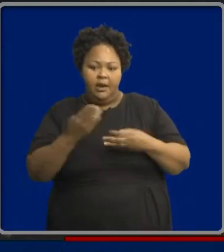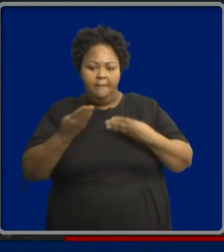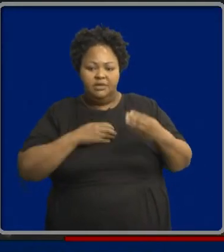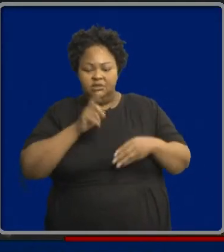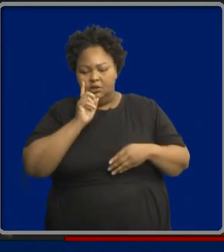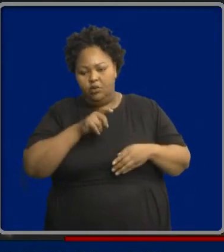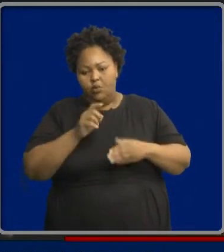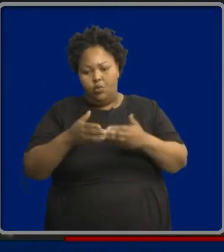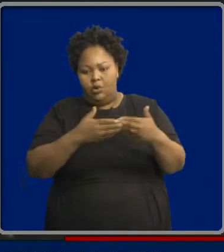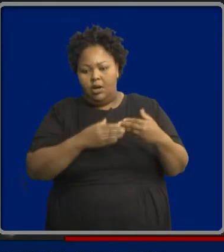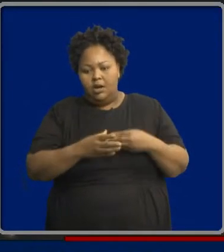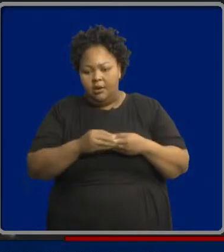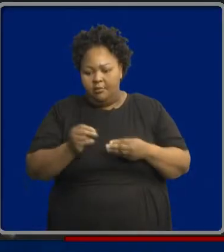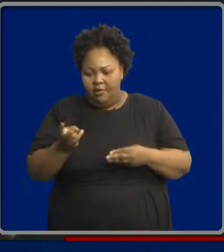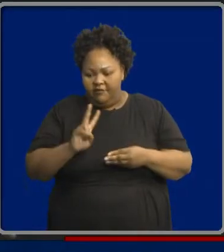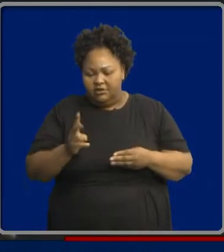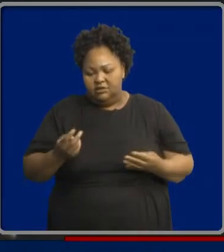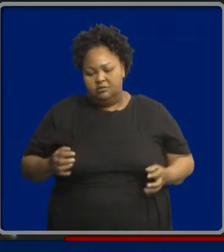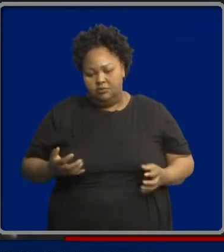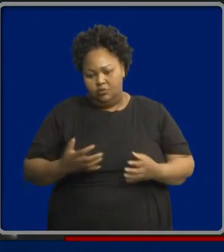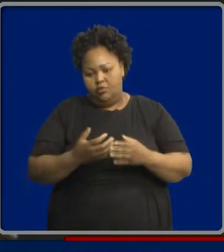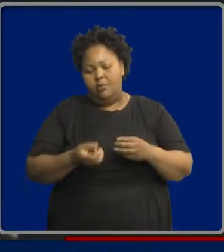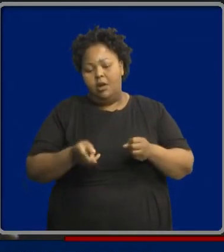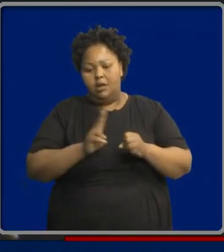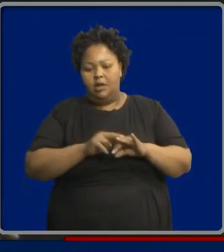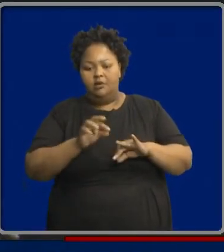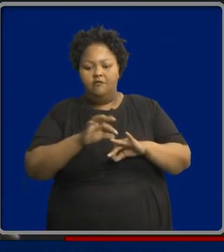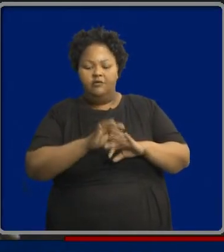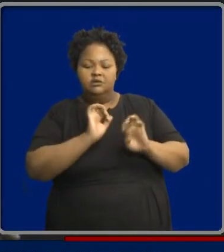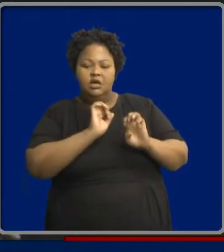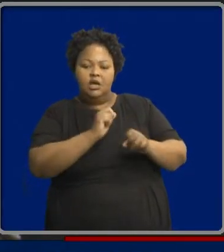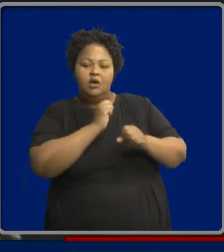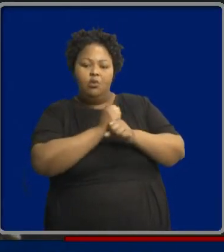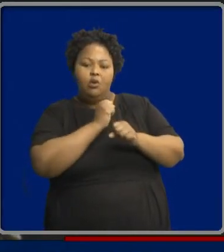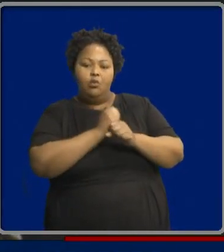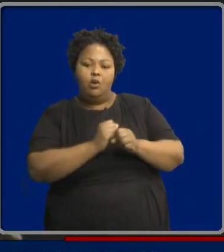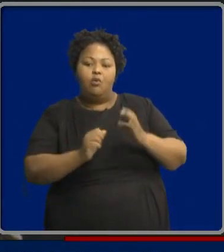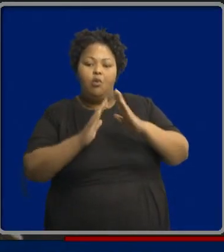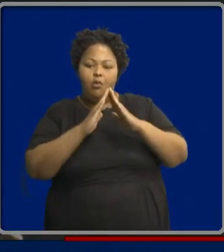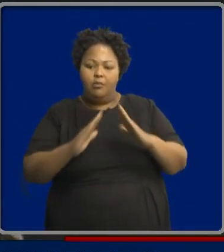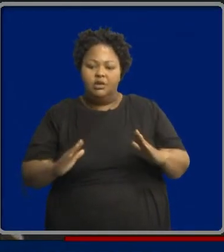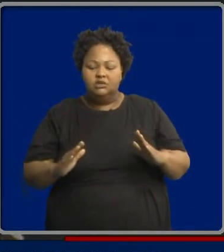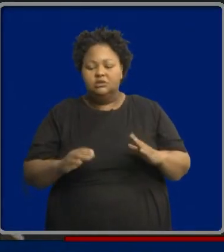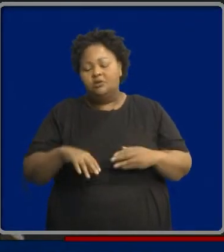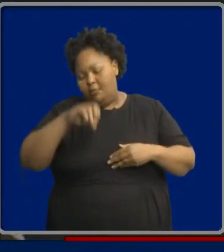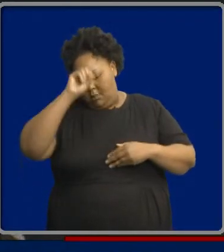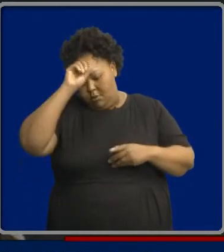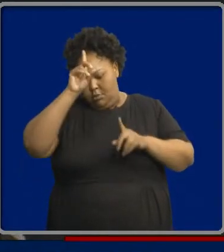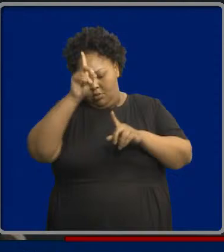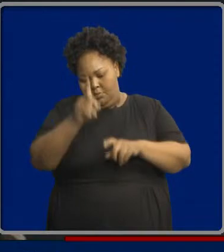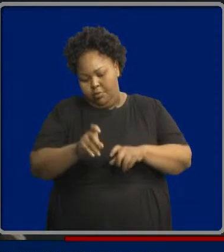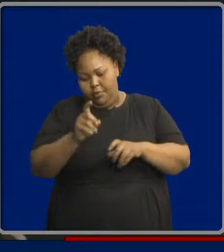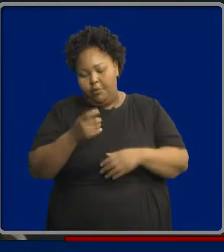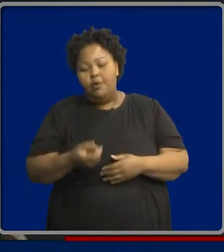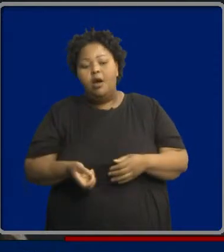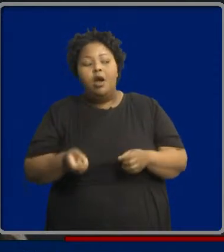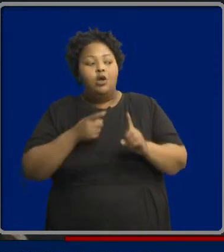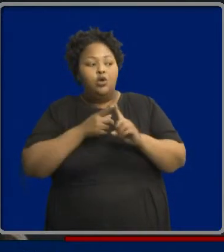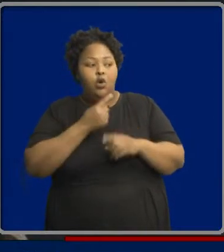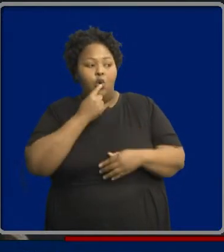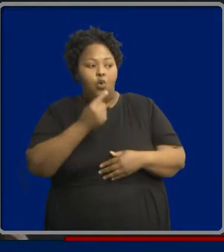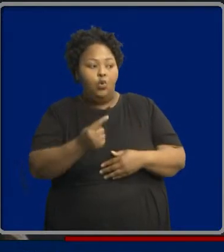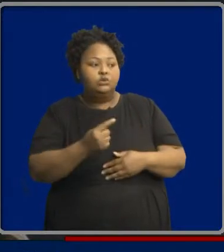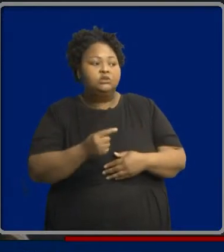of Natural Resources and Energy Assistant Surveyor. Mavimbela also says it was Andile who committed the offences, and he